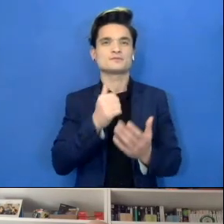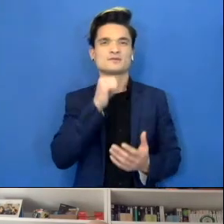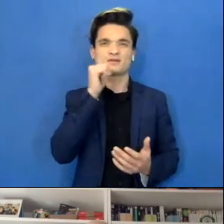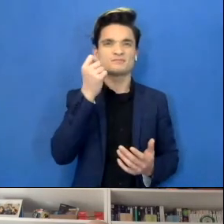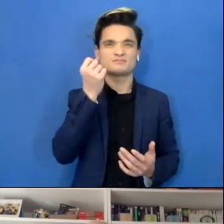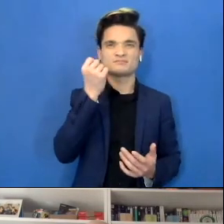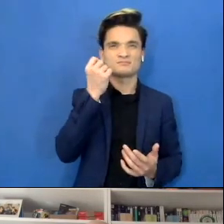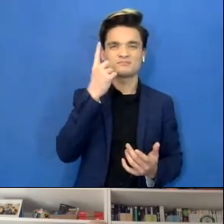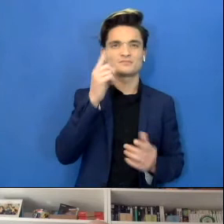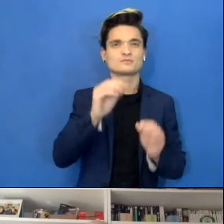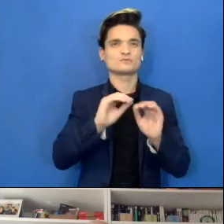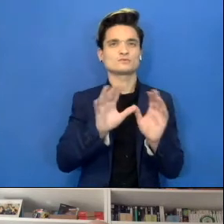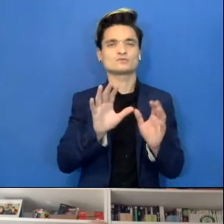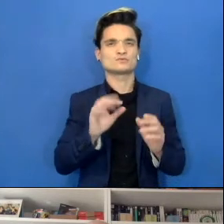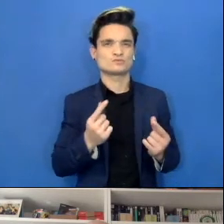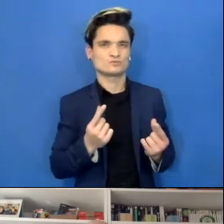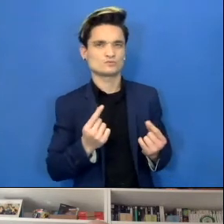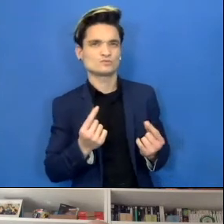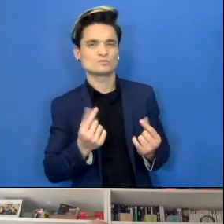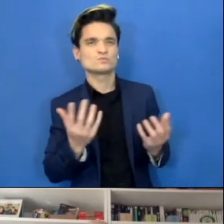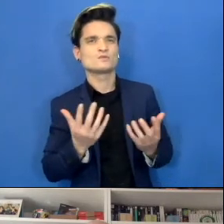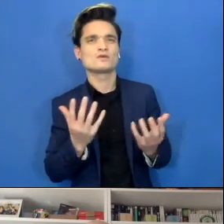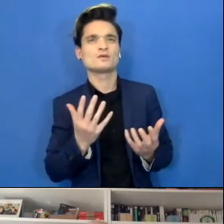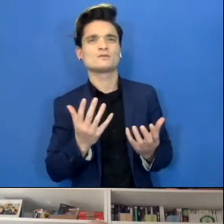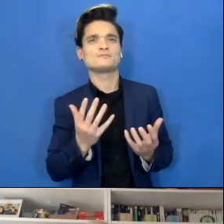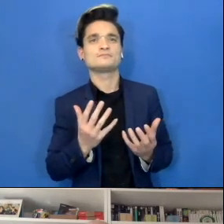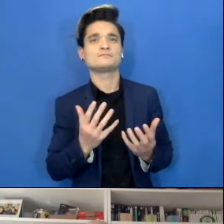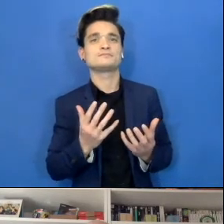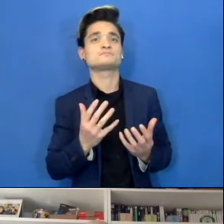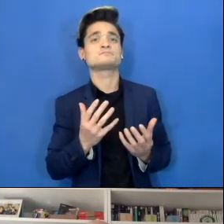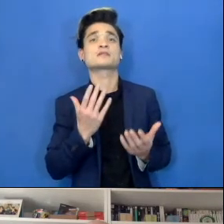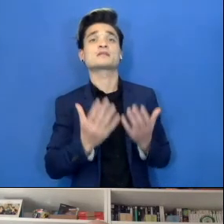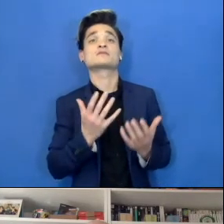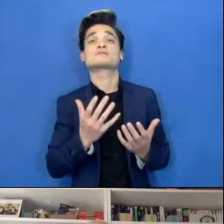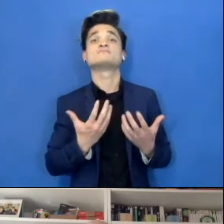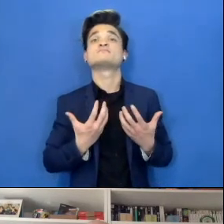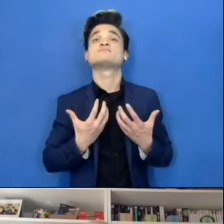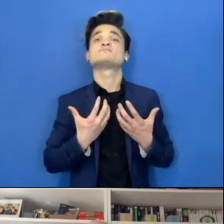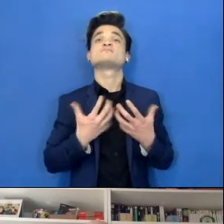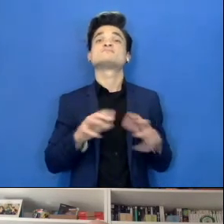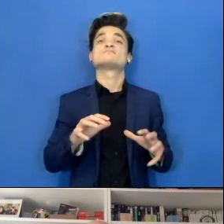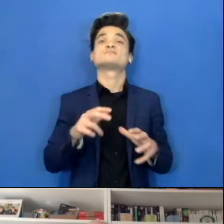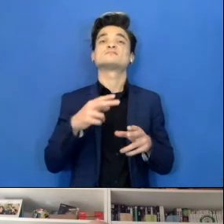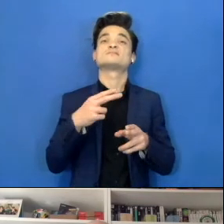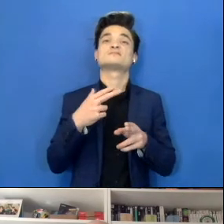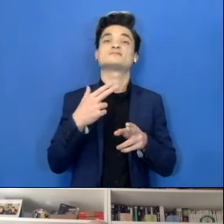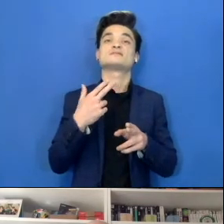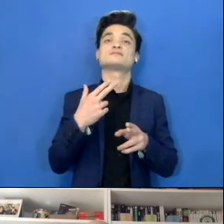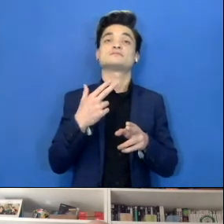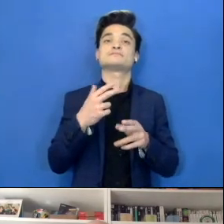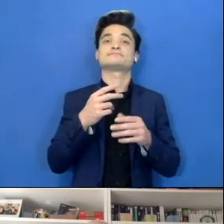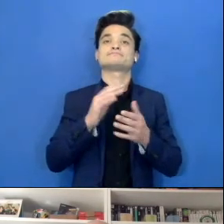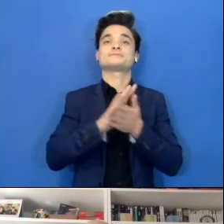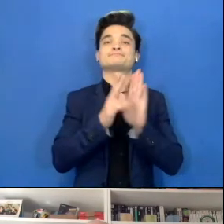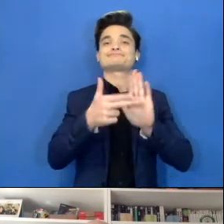Or that you don't want to be called a troublemaker, for example. How many times does that happen? You know, to say yes